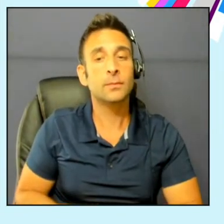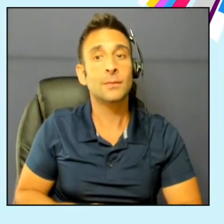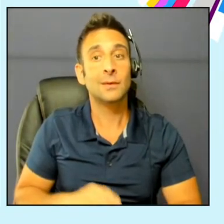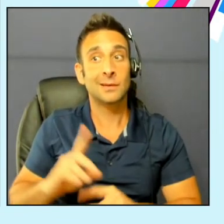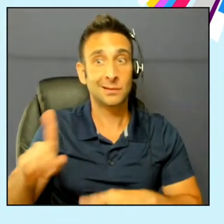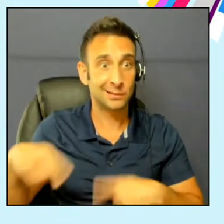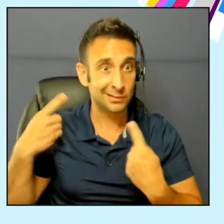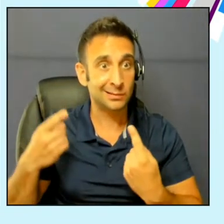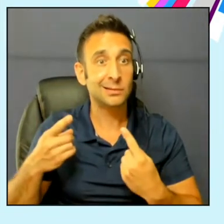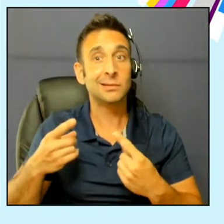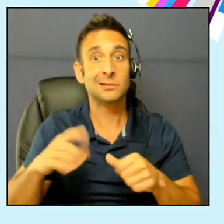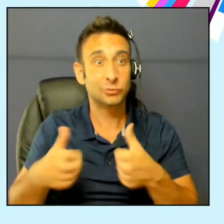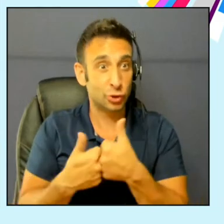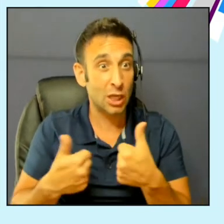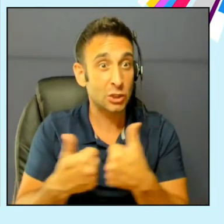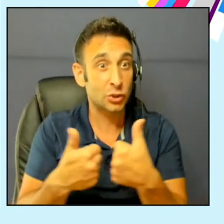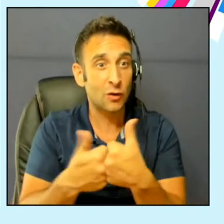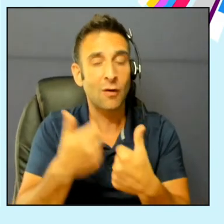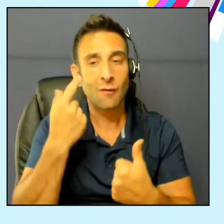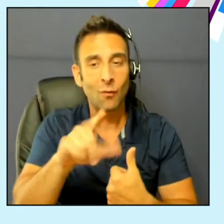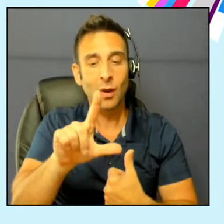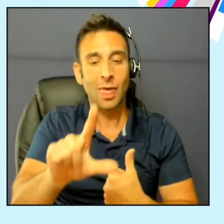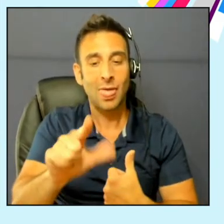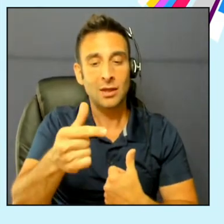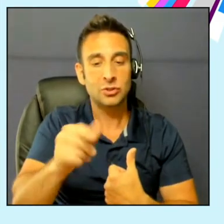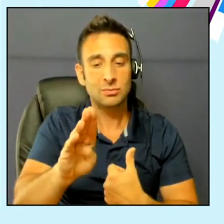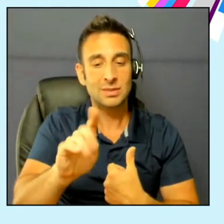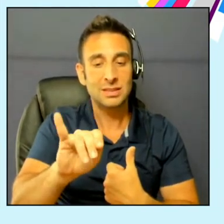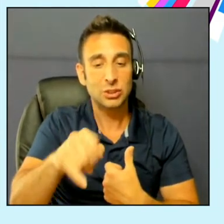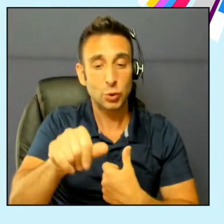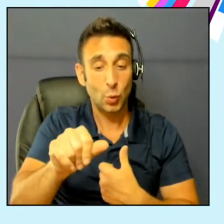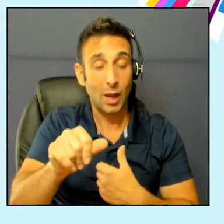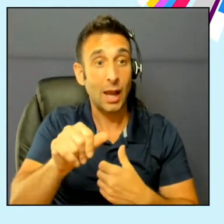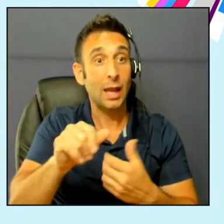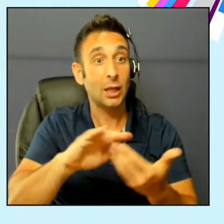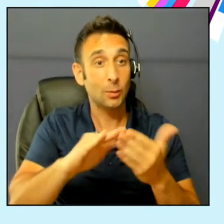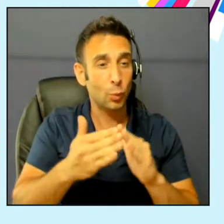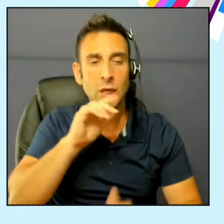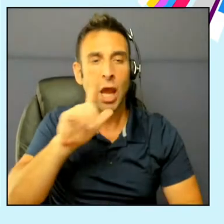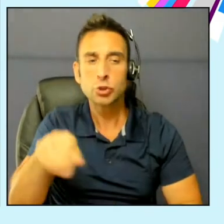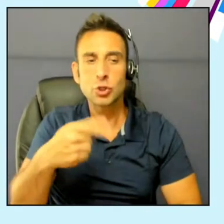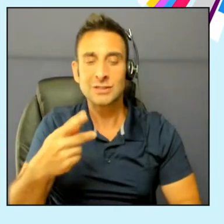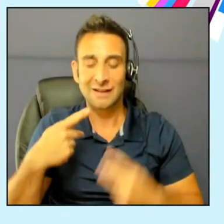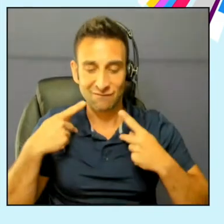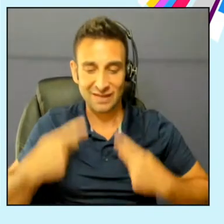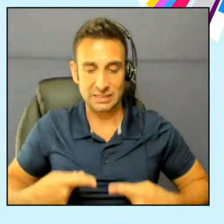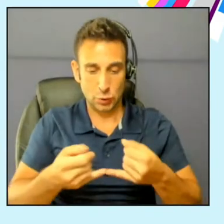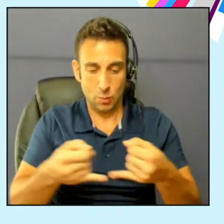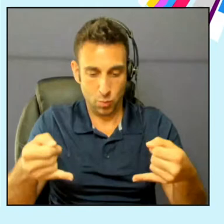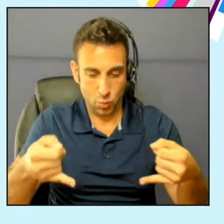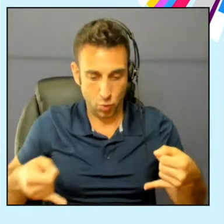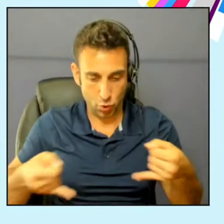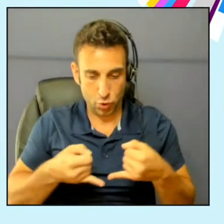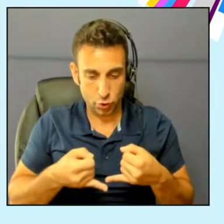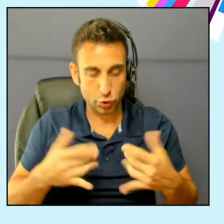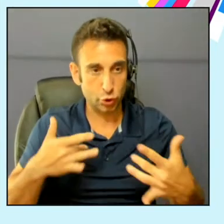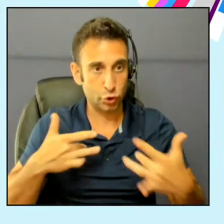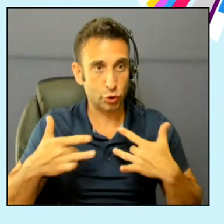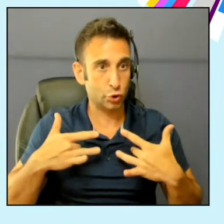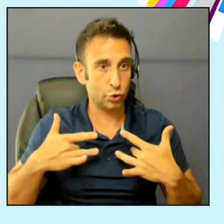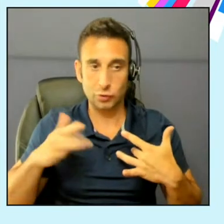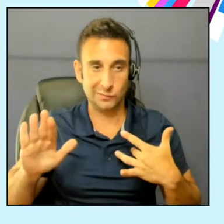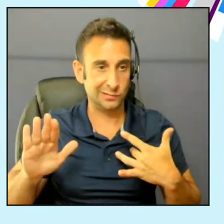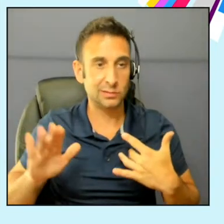the LGBTQIA plus community, it is not just physical borders, which are a worry in Rashmi's perspective, but those